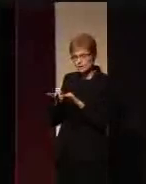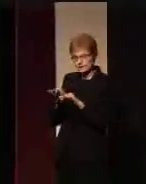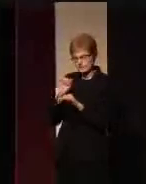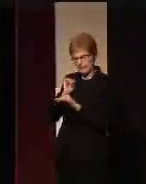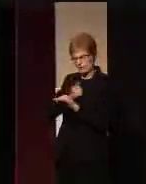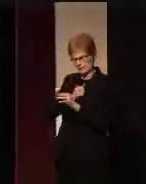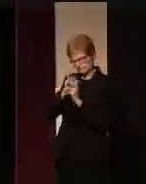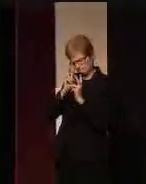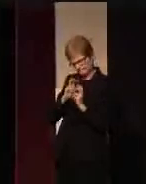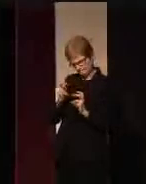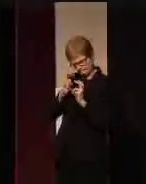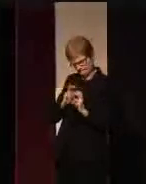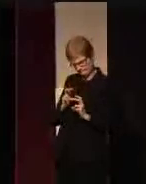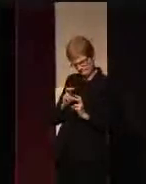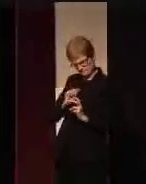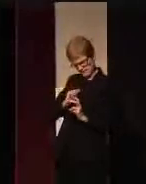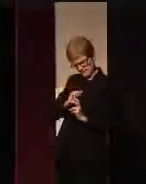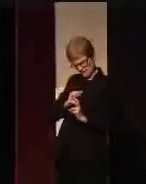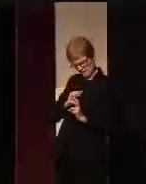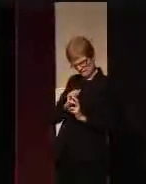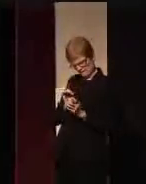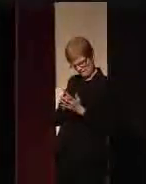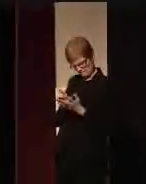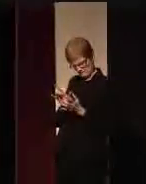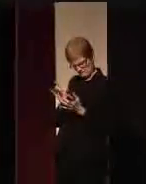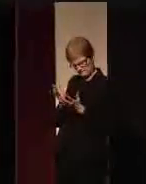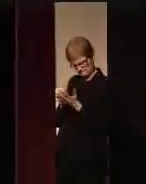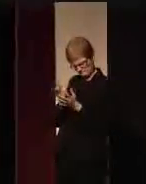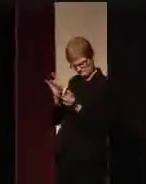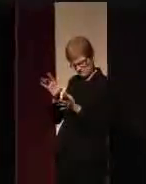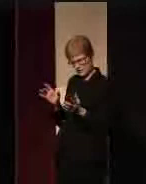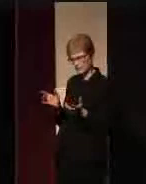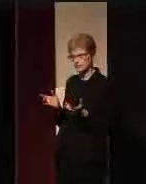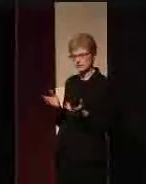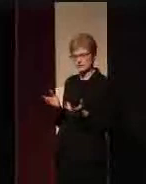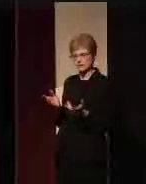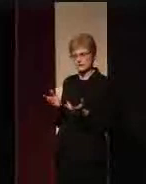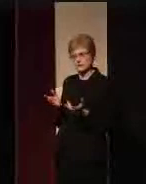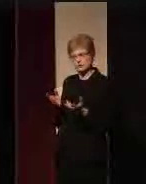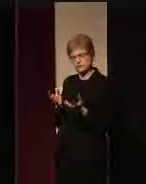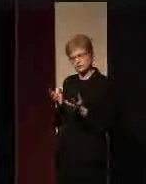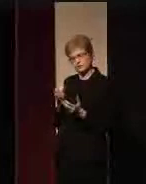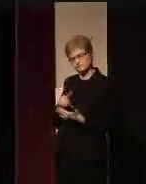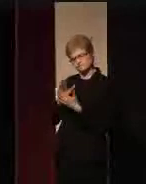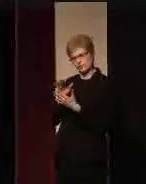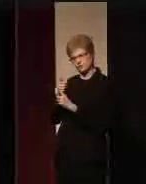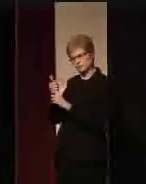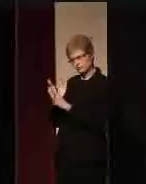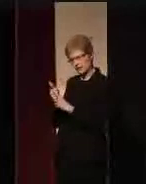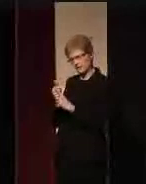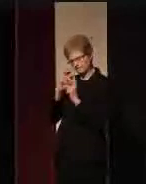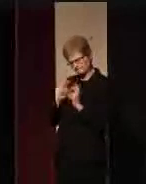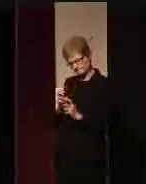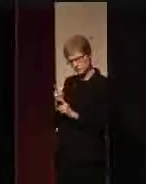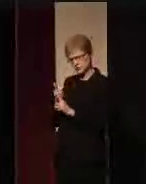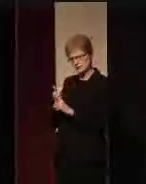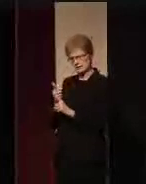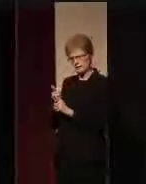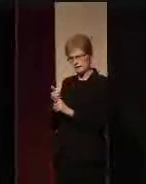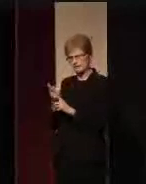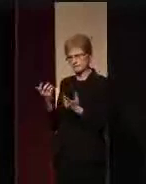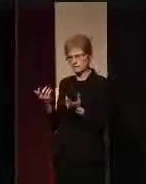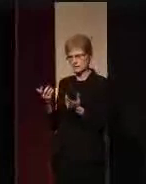biases is a big part of the answer. It's very easy to demonize someone like George Zimmerman or Darren Wilson, and I believe they should